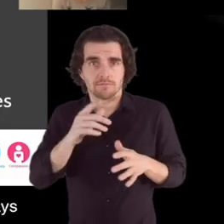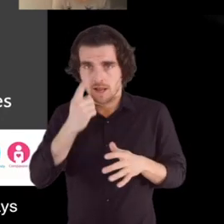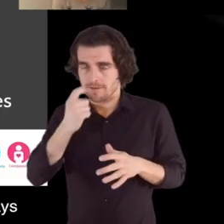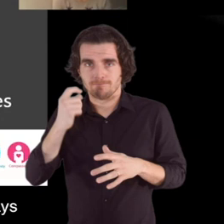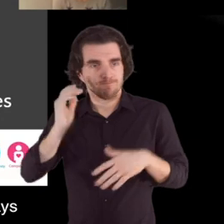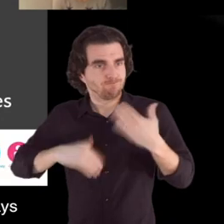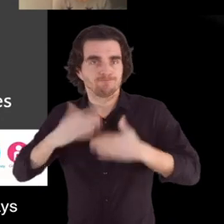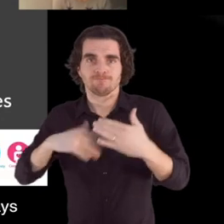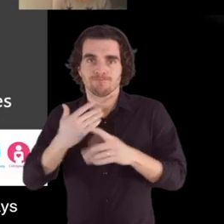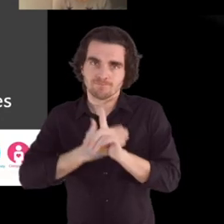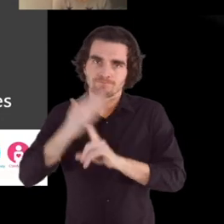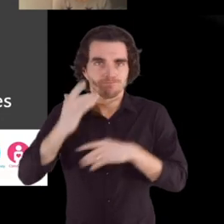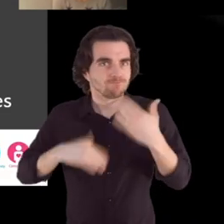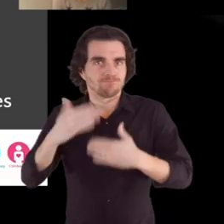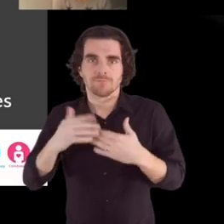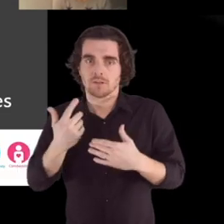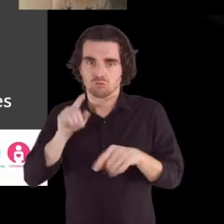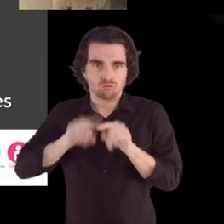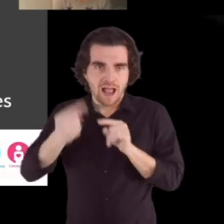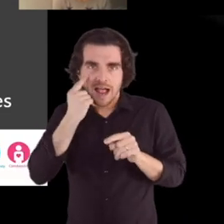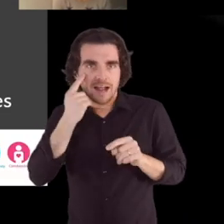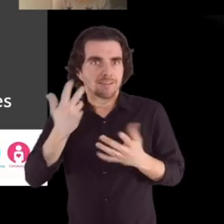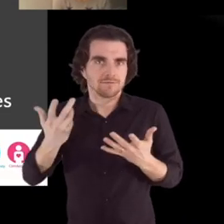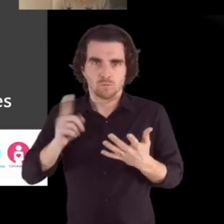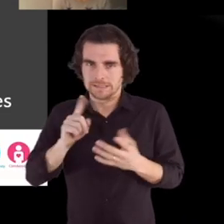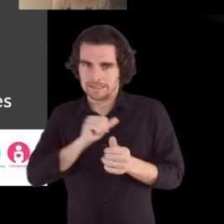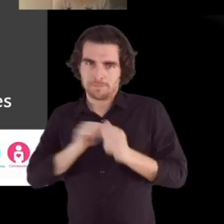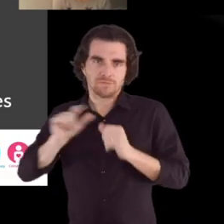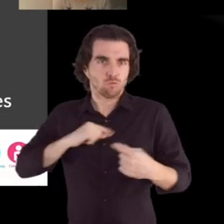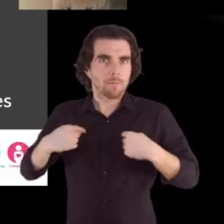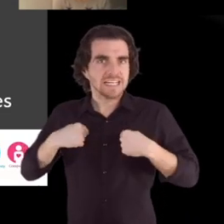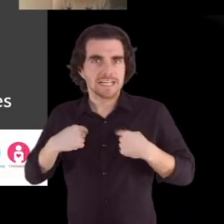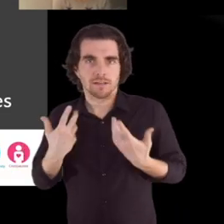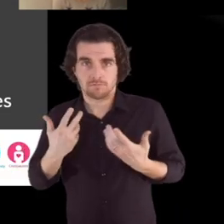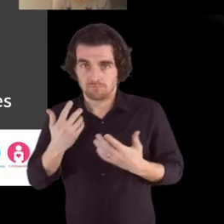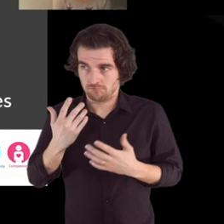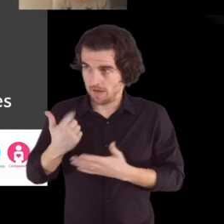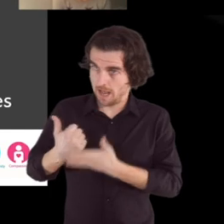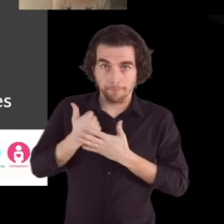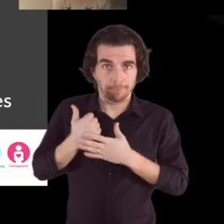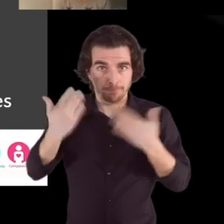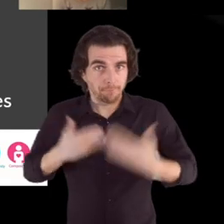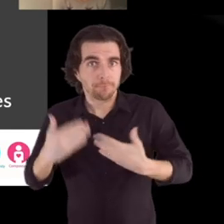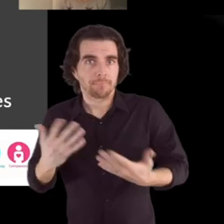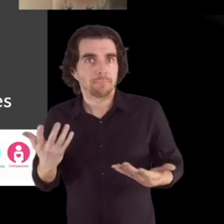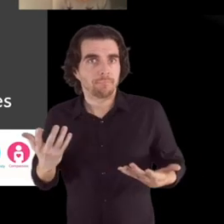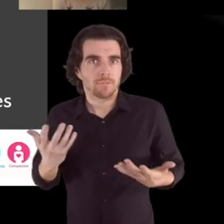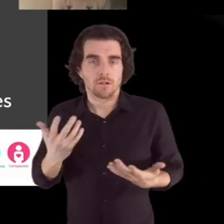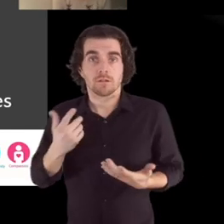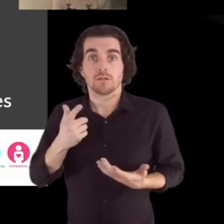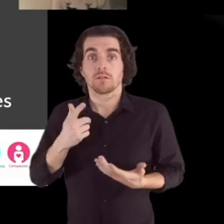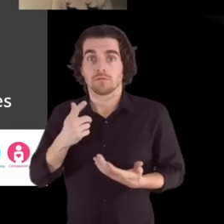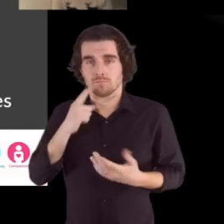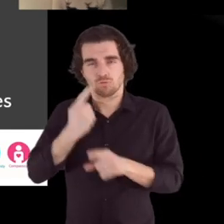there are lots of different ways that you kind of build in looking after yourself. And it's just about trying out what's going to work best for you. So this really